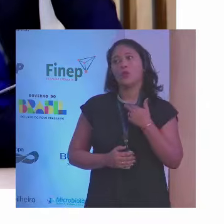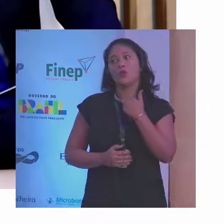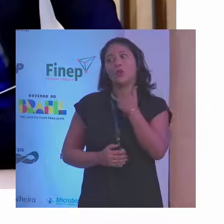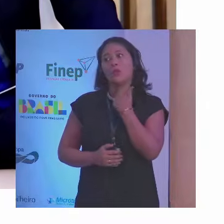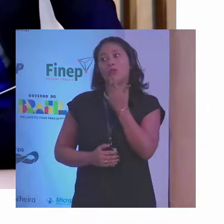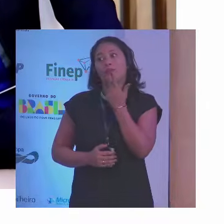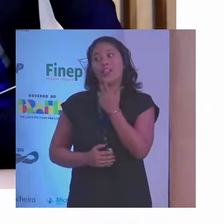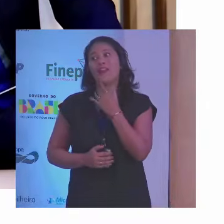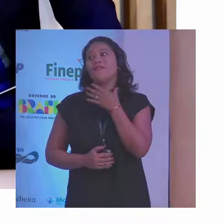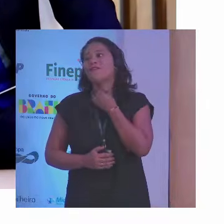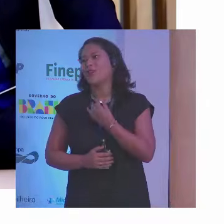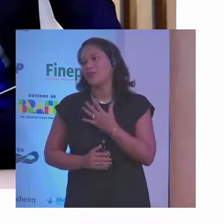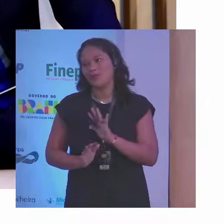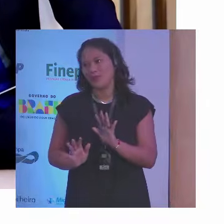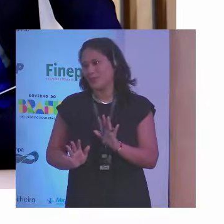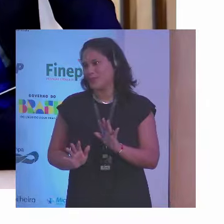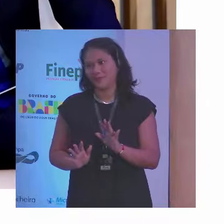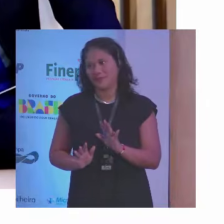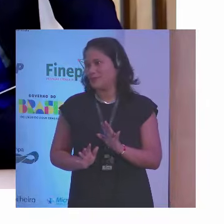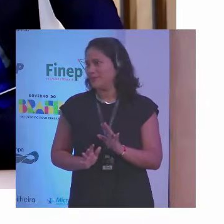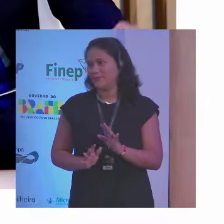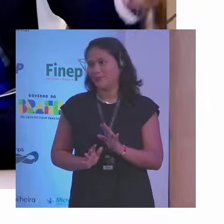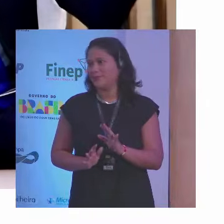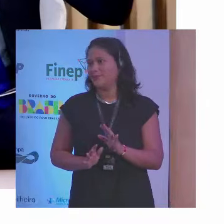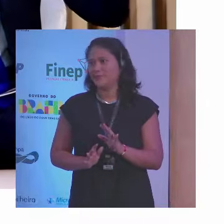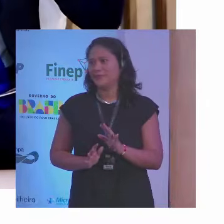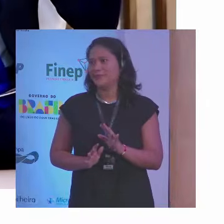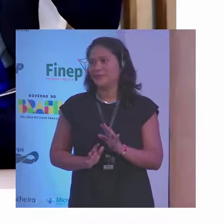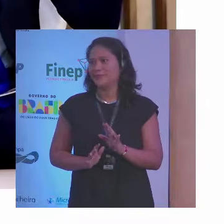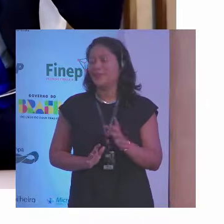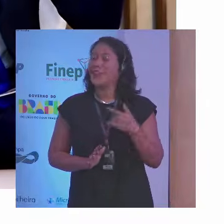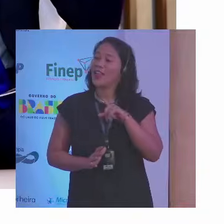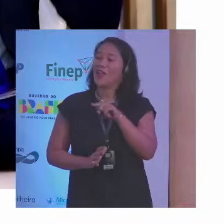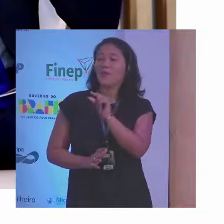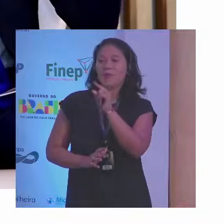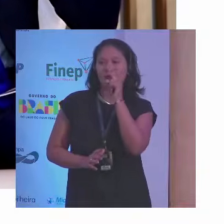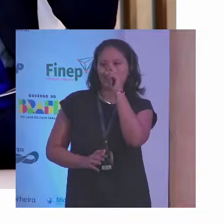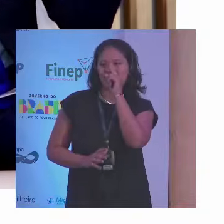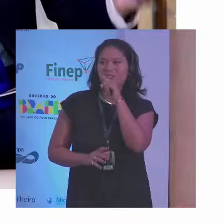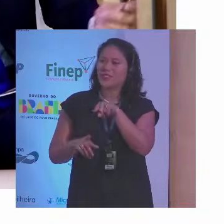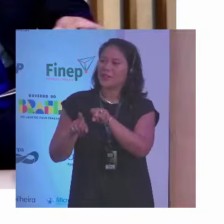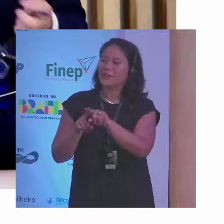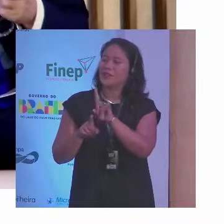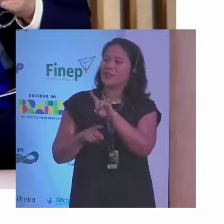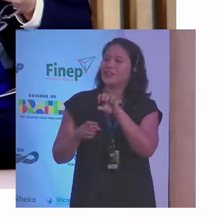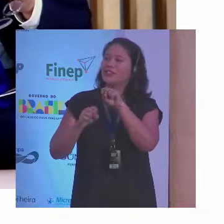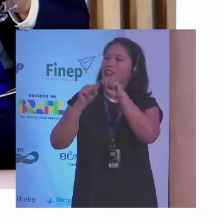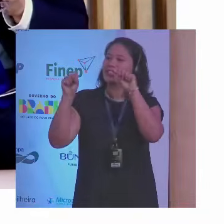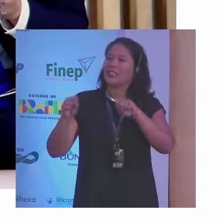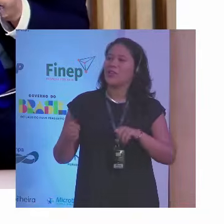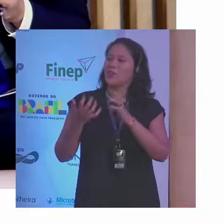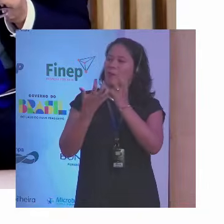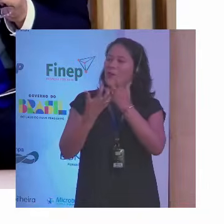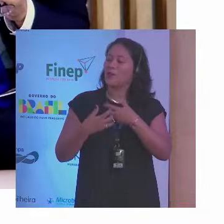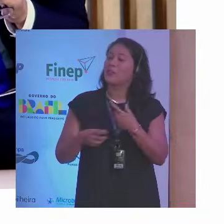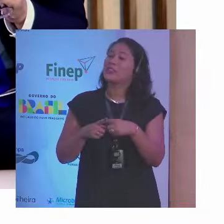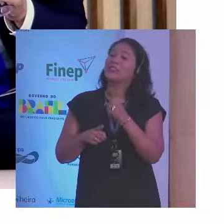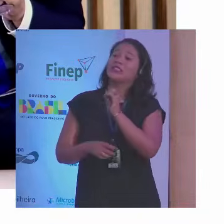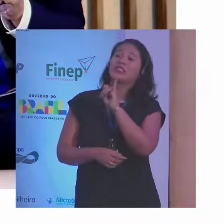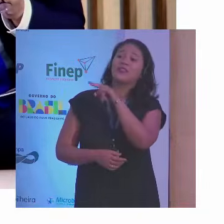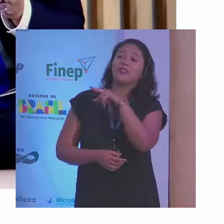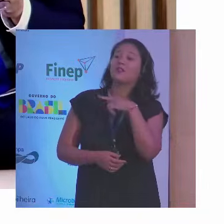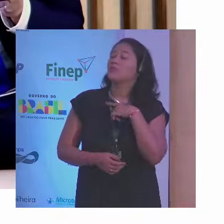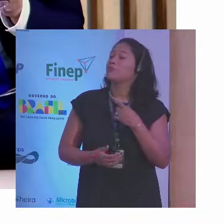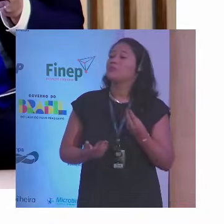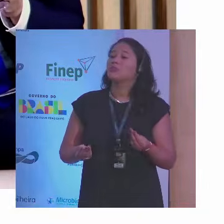And this is becoming a bit dangerous to have this kind of system running if we are not fully locked with